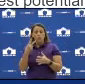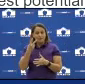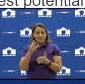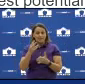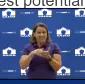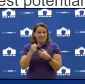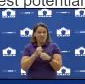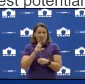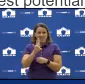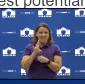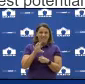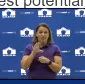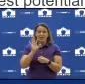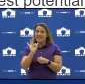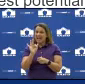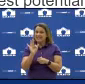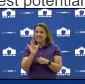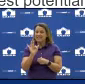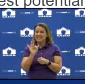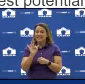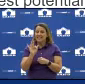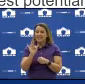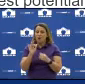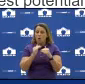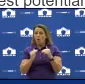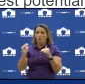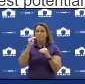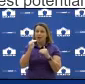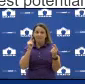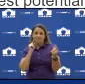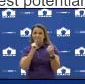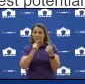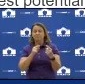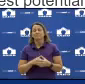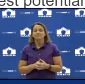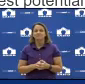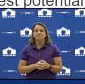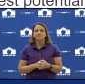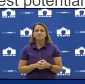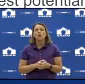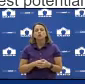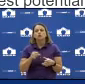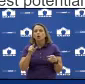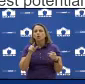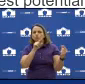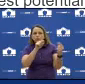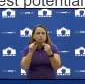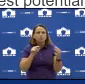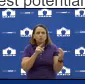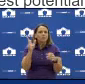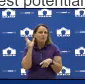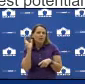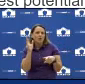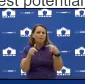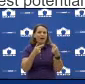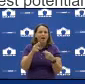because we have 719 students exceeding our enrollment projection. So the word is getting out there, but we don't want to stop